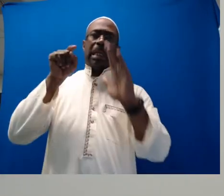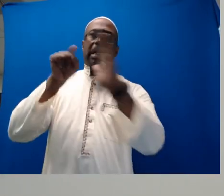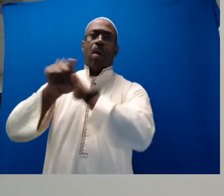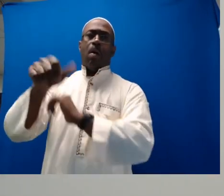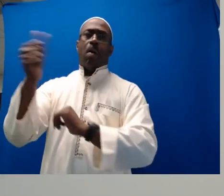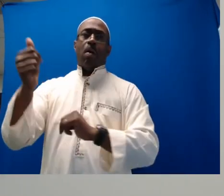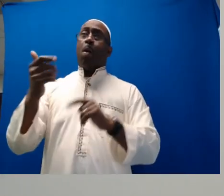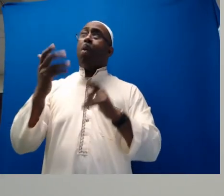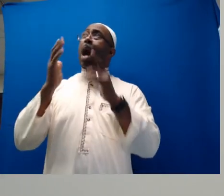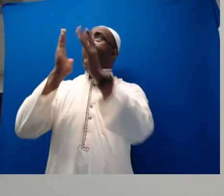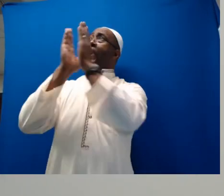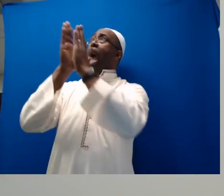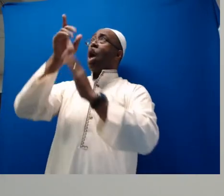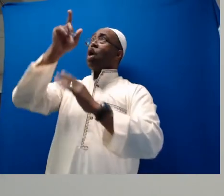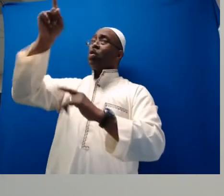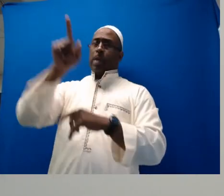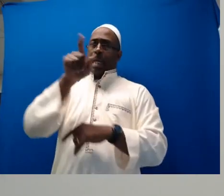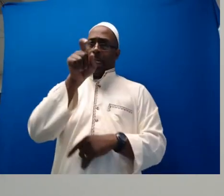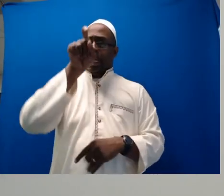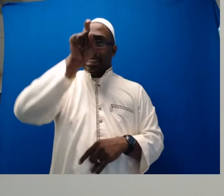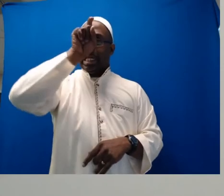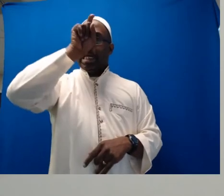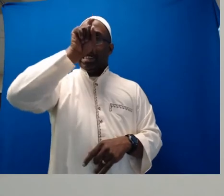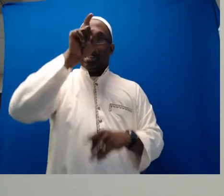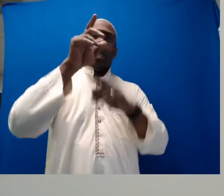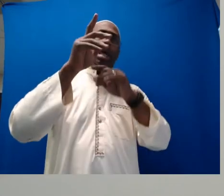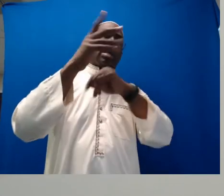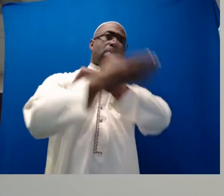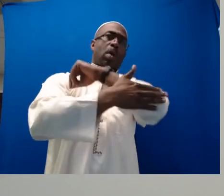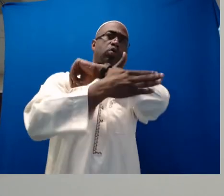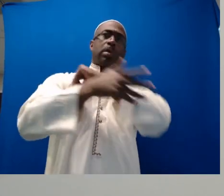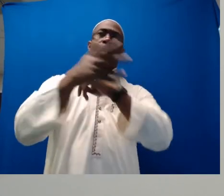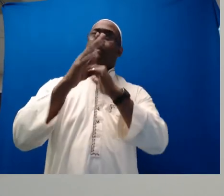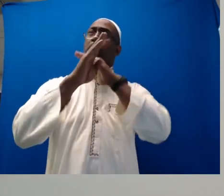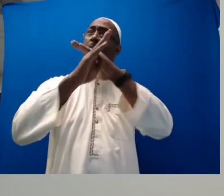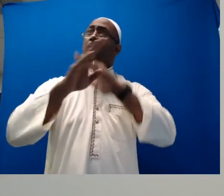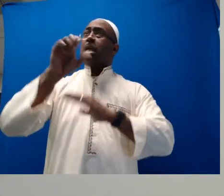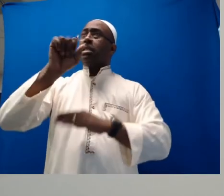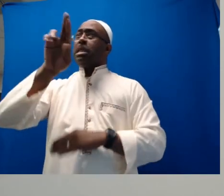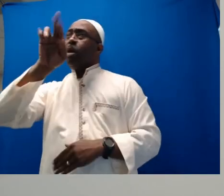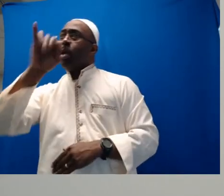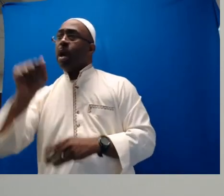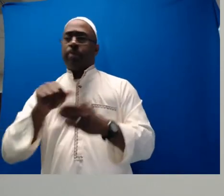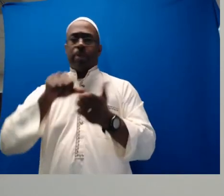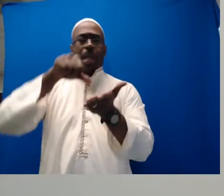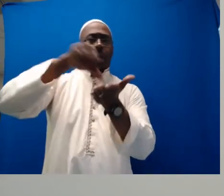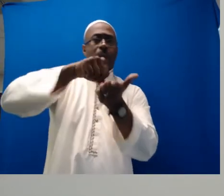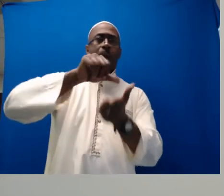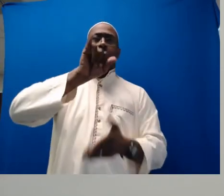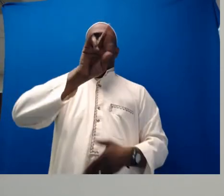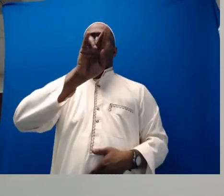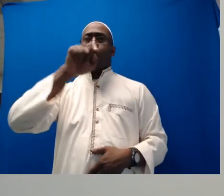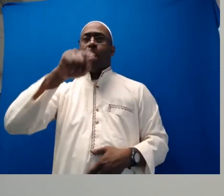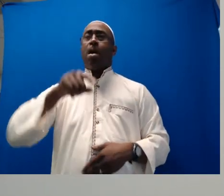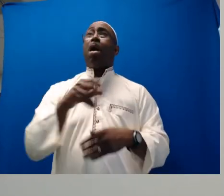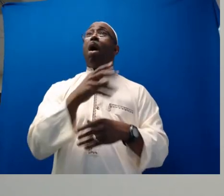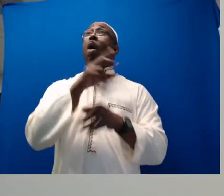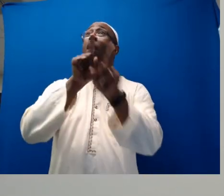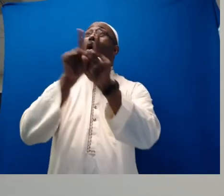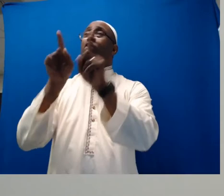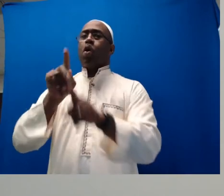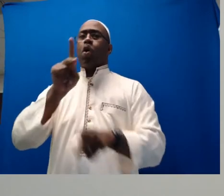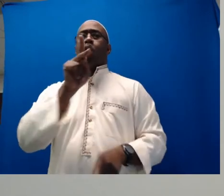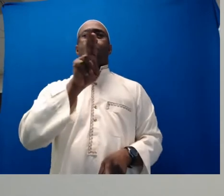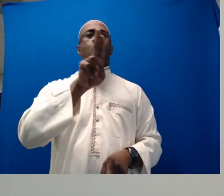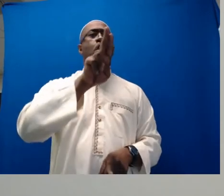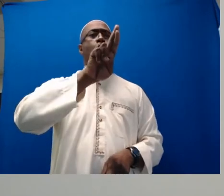ask you that you protect them in Egypt, in Syria, in Iraq, in Kurdistan,